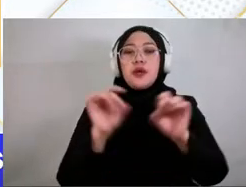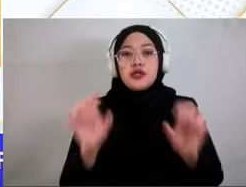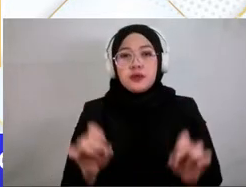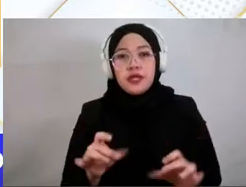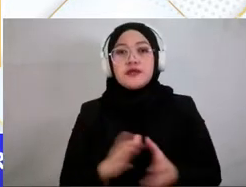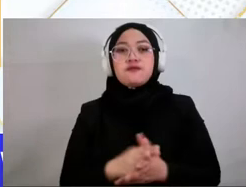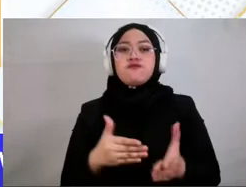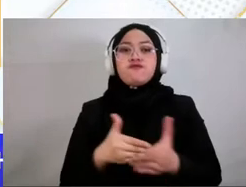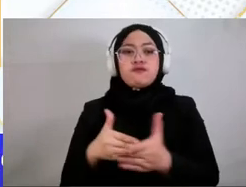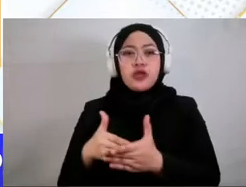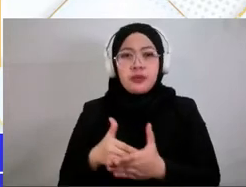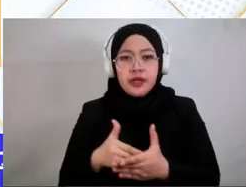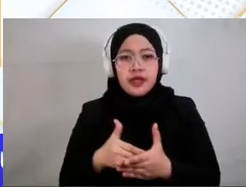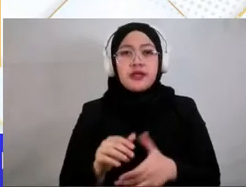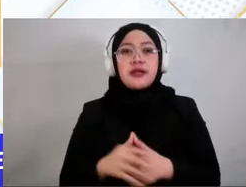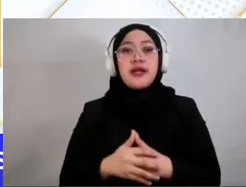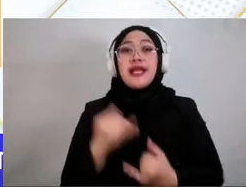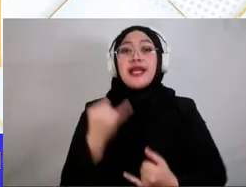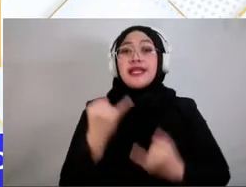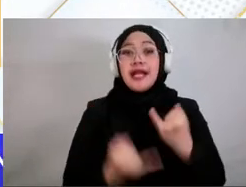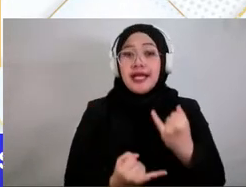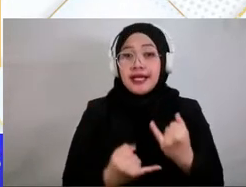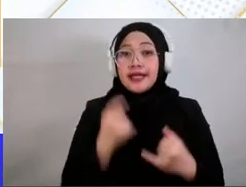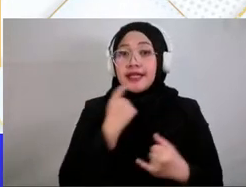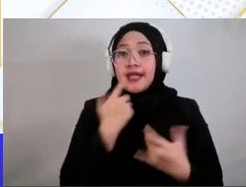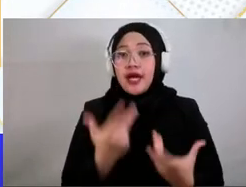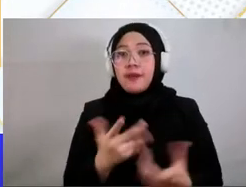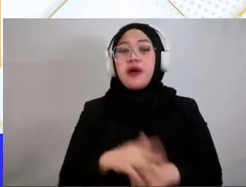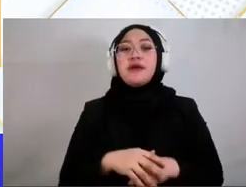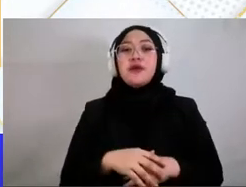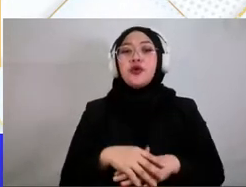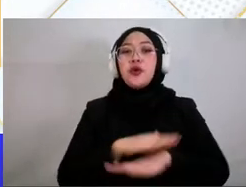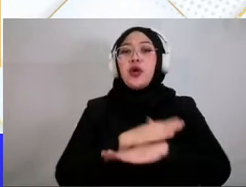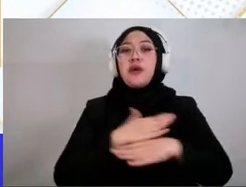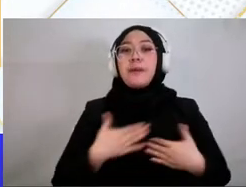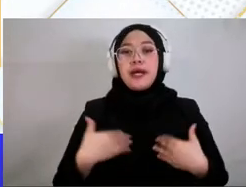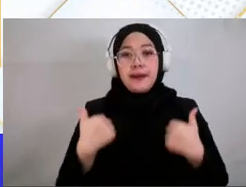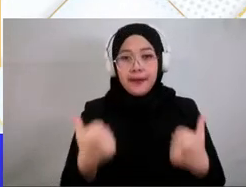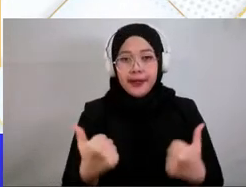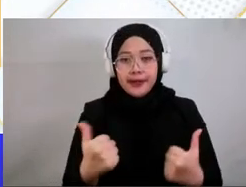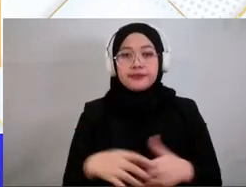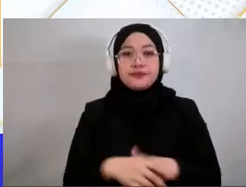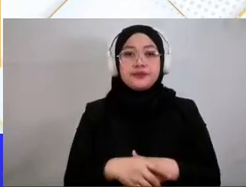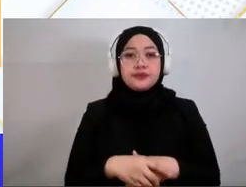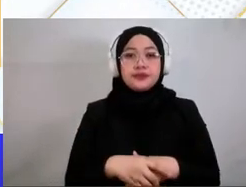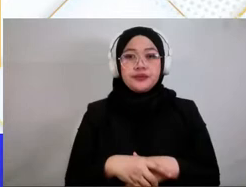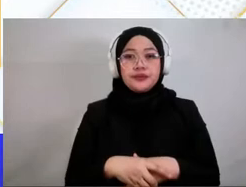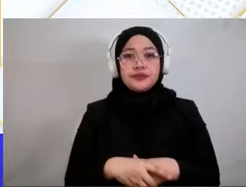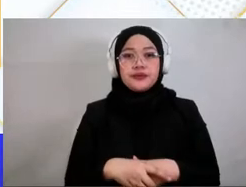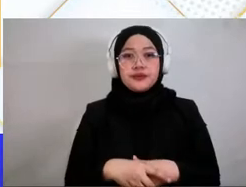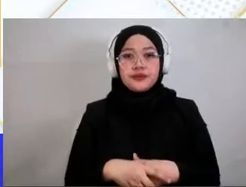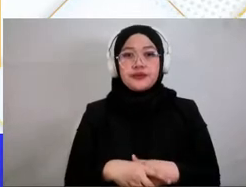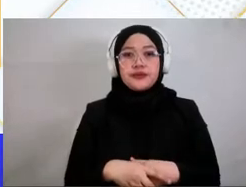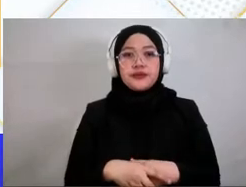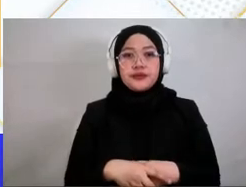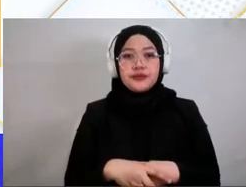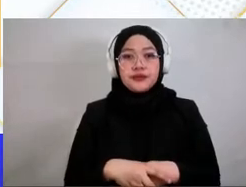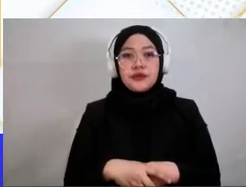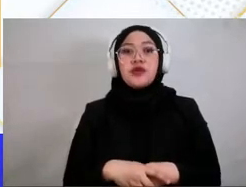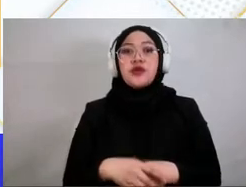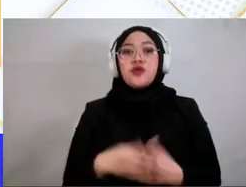outcomes on lasting and durable peace. The achievement of the 2030 SDGs may be at